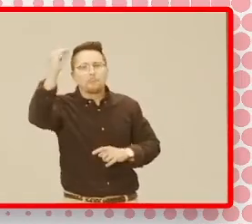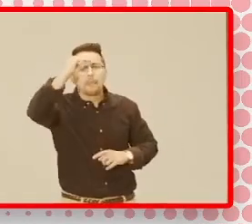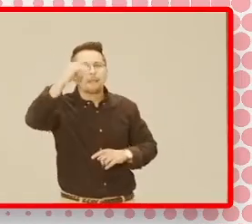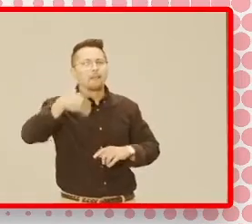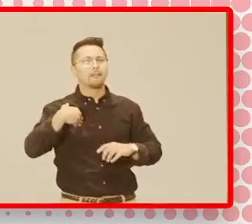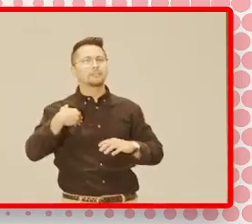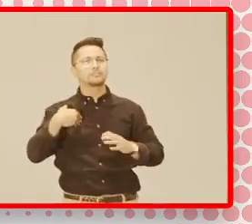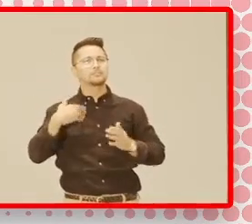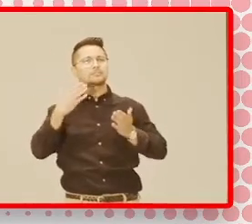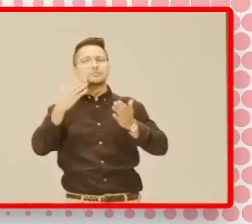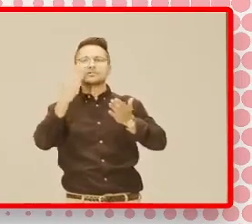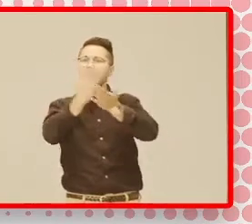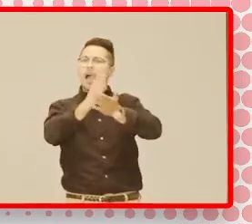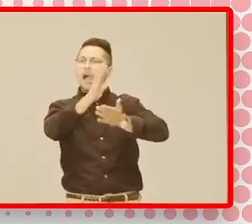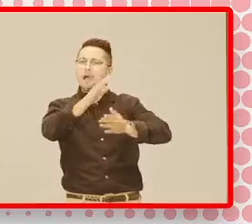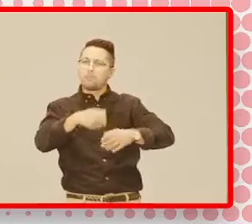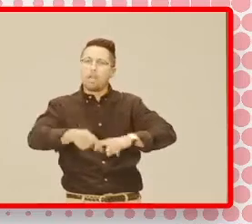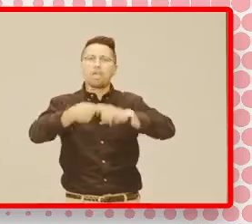goals.